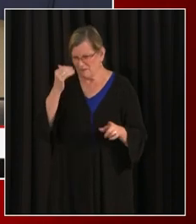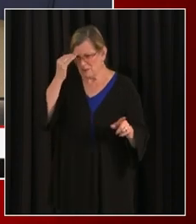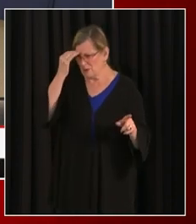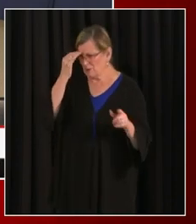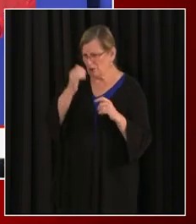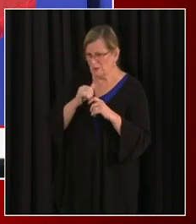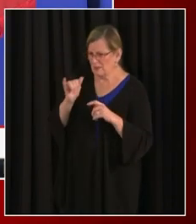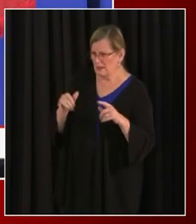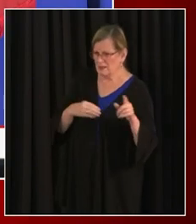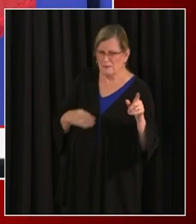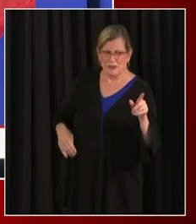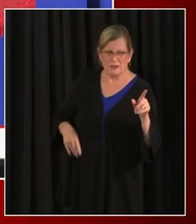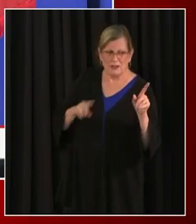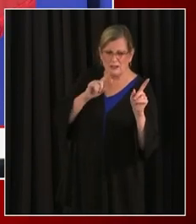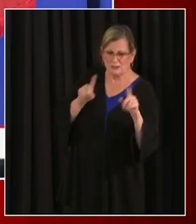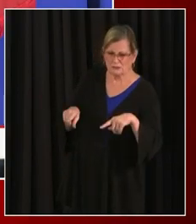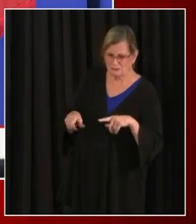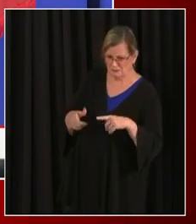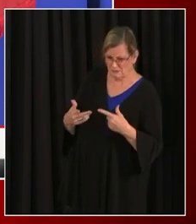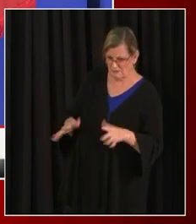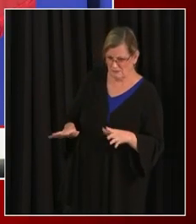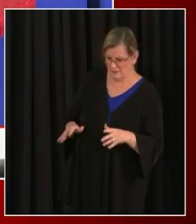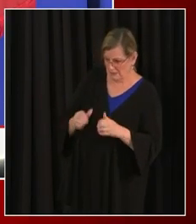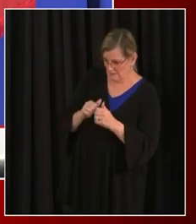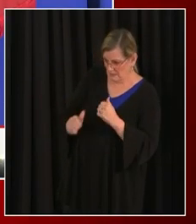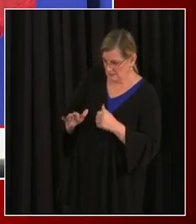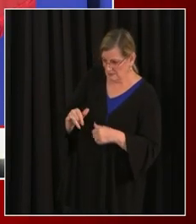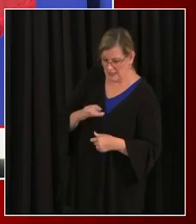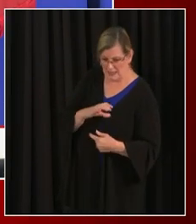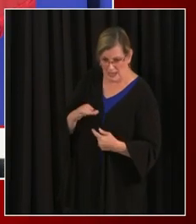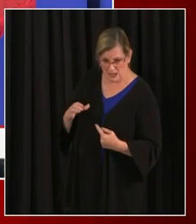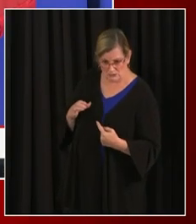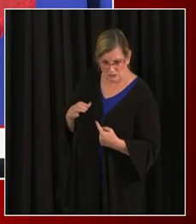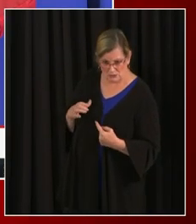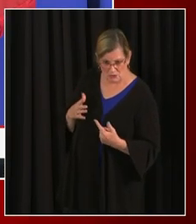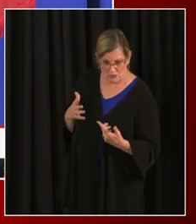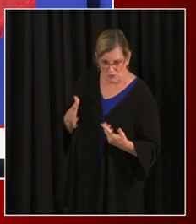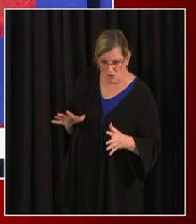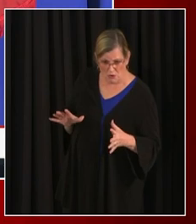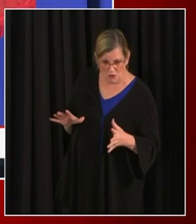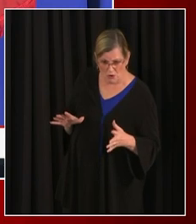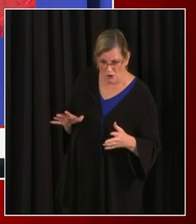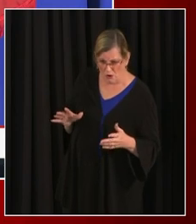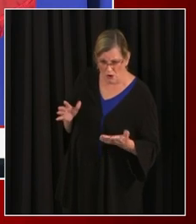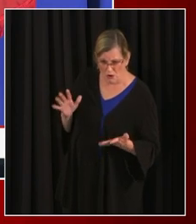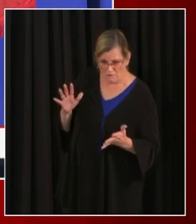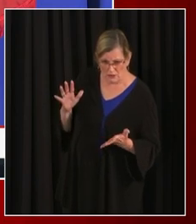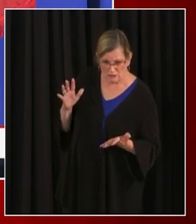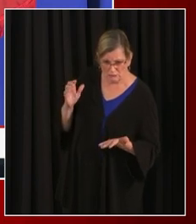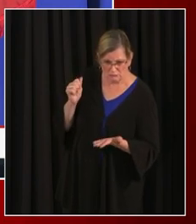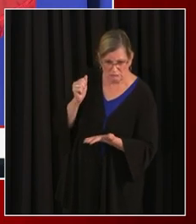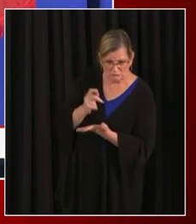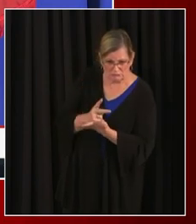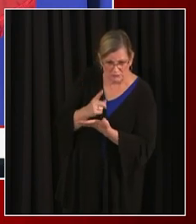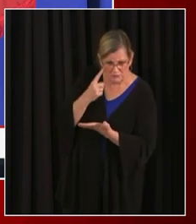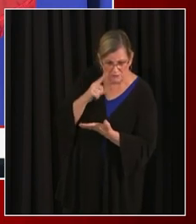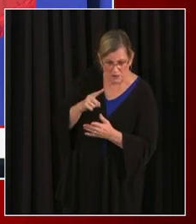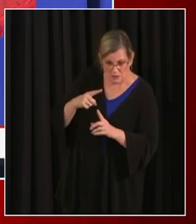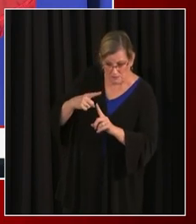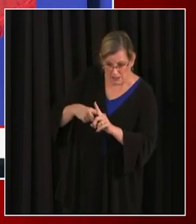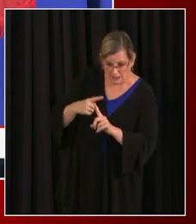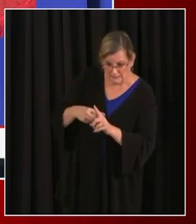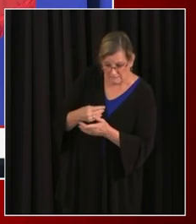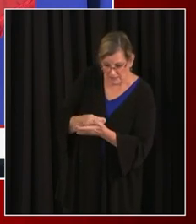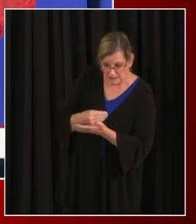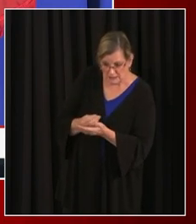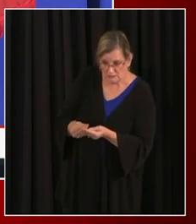that passed by the council? It hasn't passed. It's been, this is what advocates are calling for. They're calling essentially for monthly financial